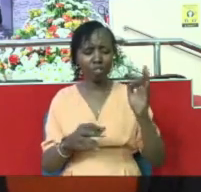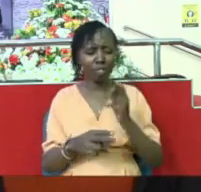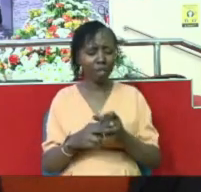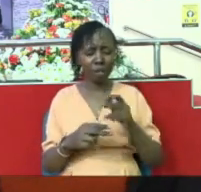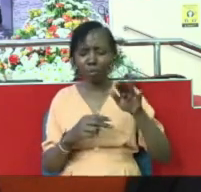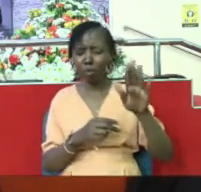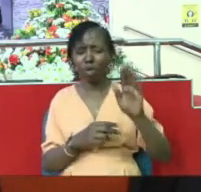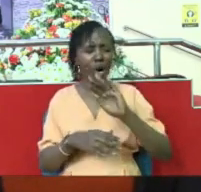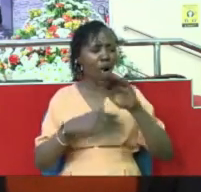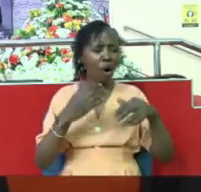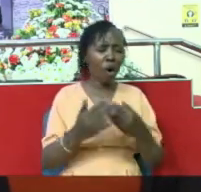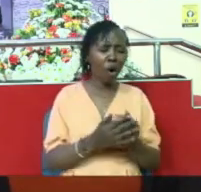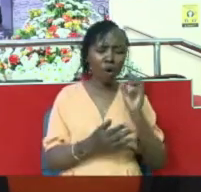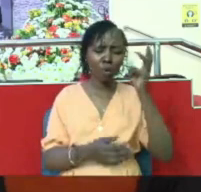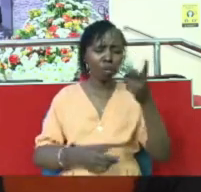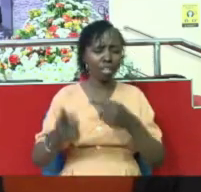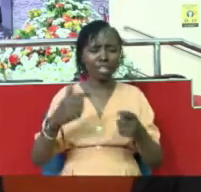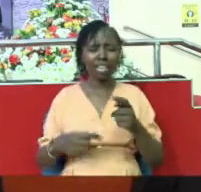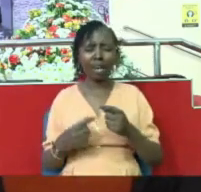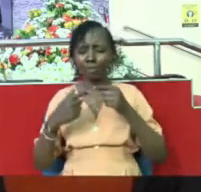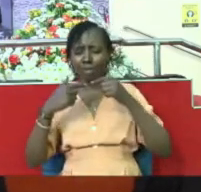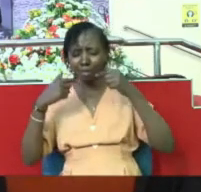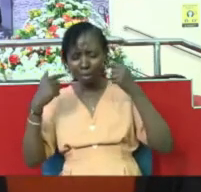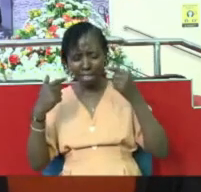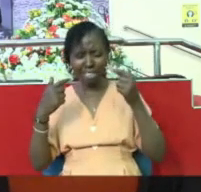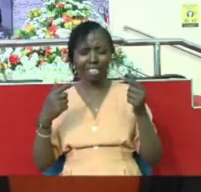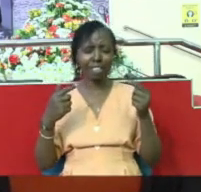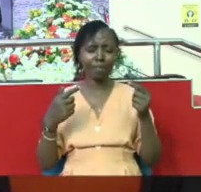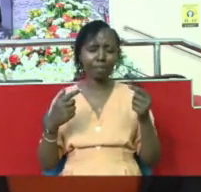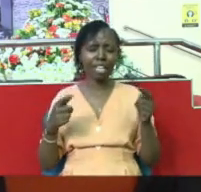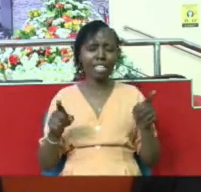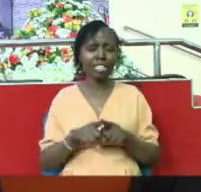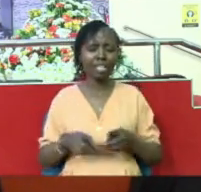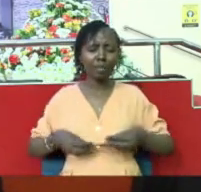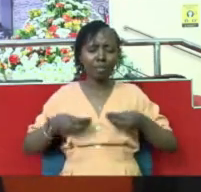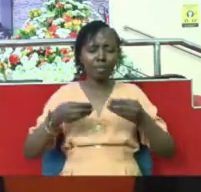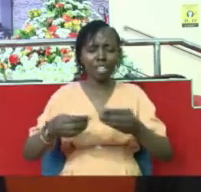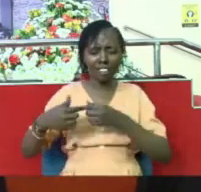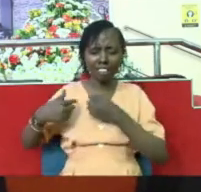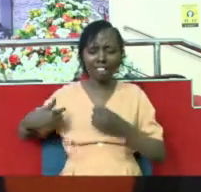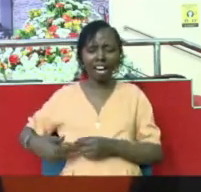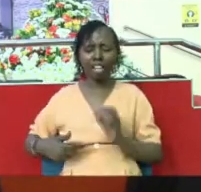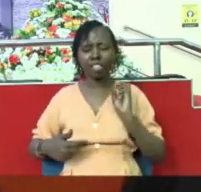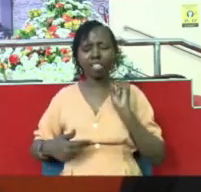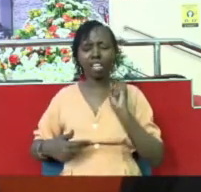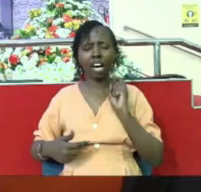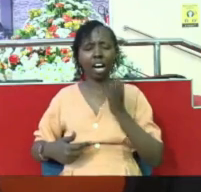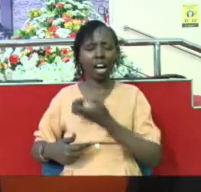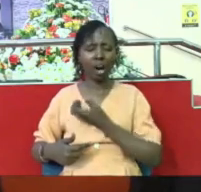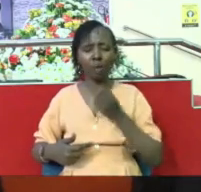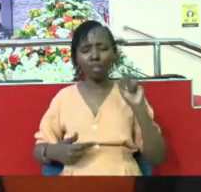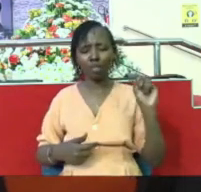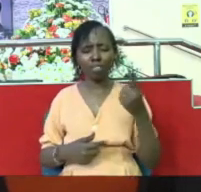us. We will give our hearts first, like the Macedonians. Because